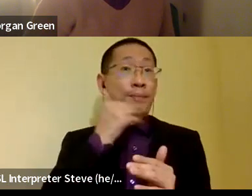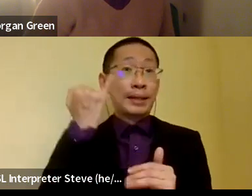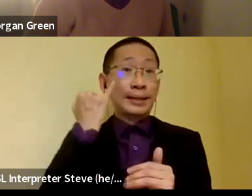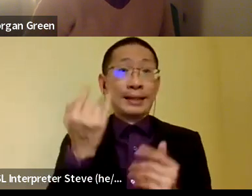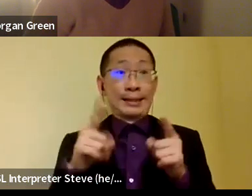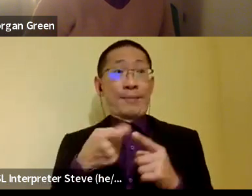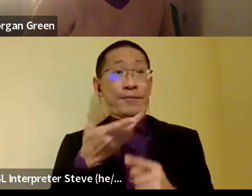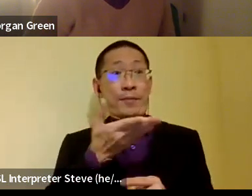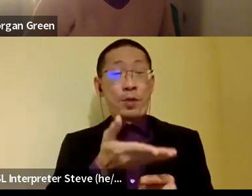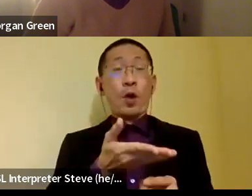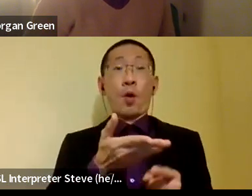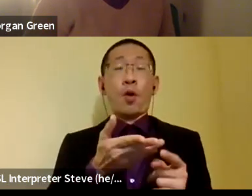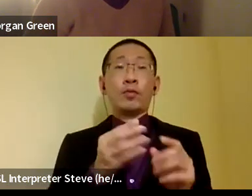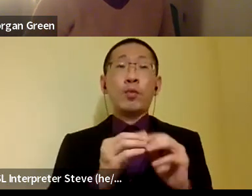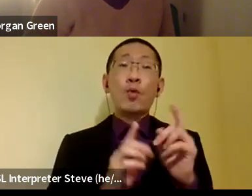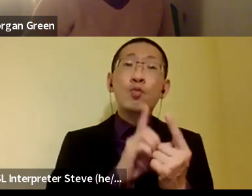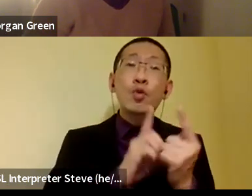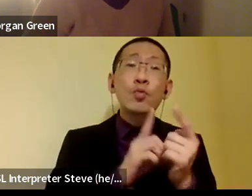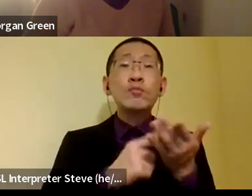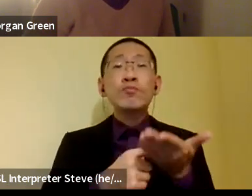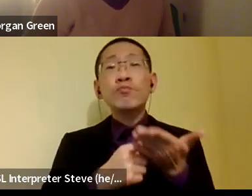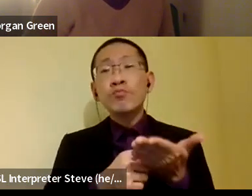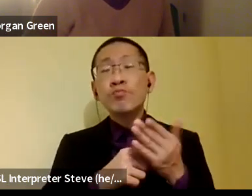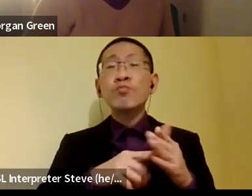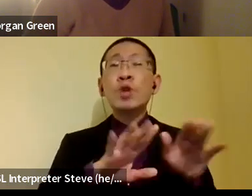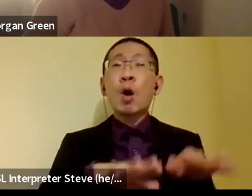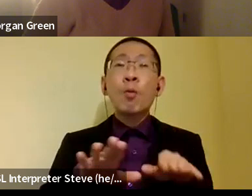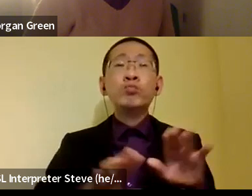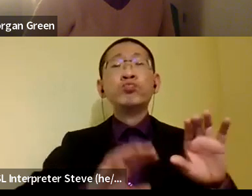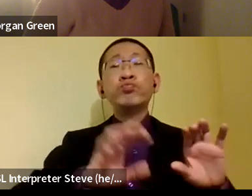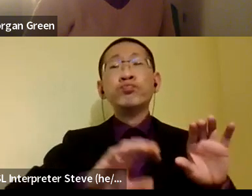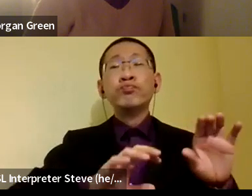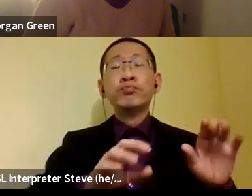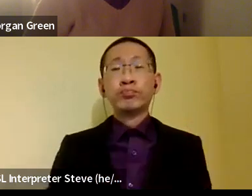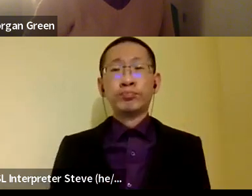from, the more sort of like casual side chatter.